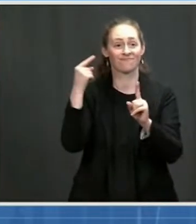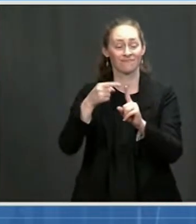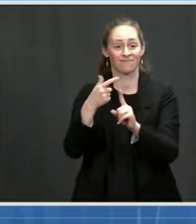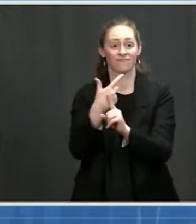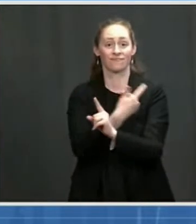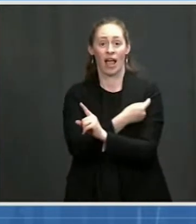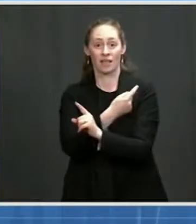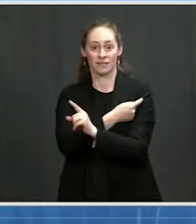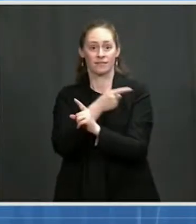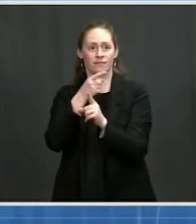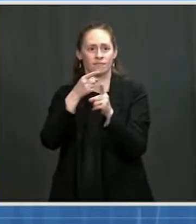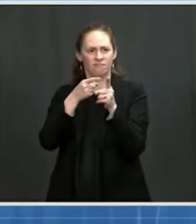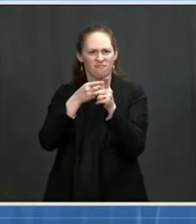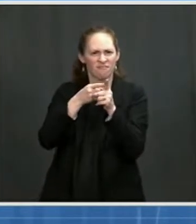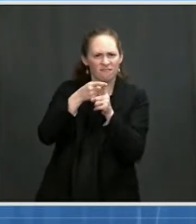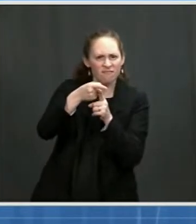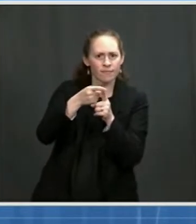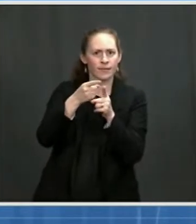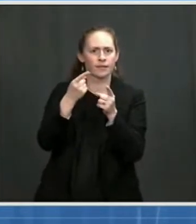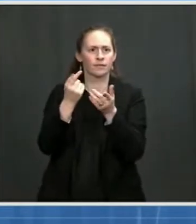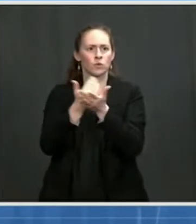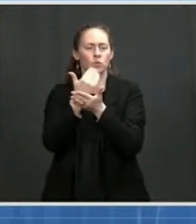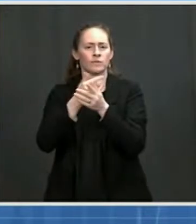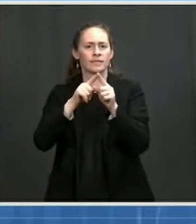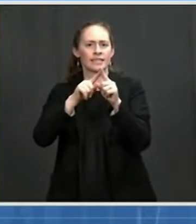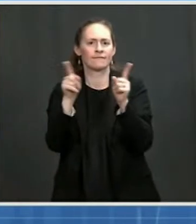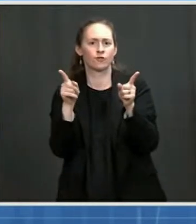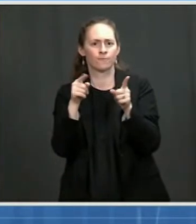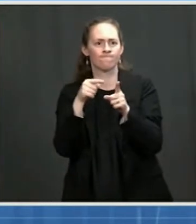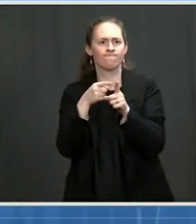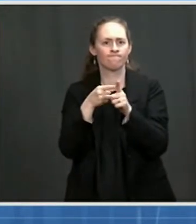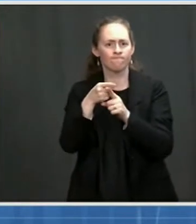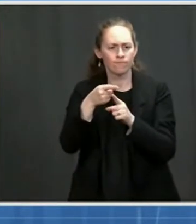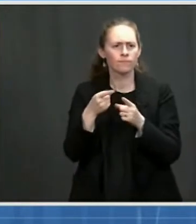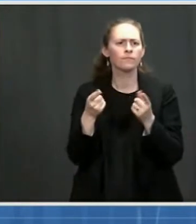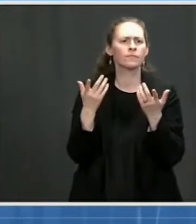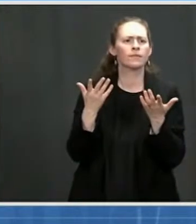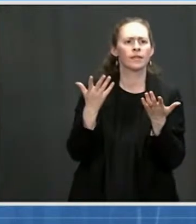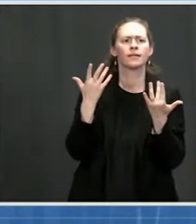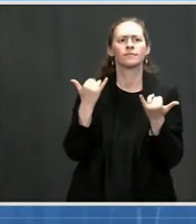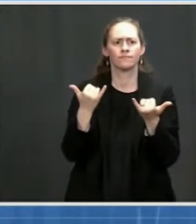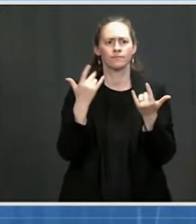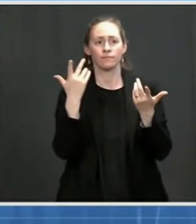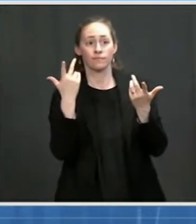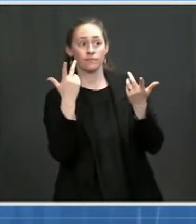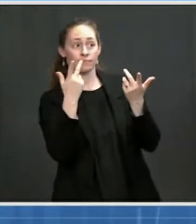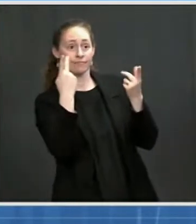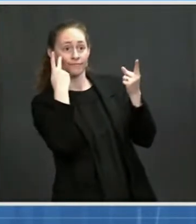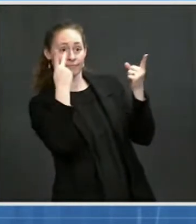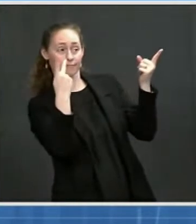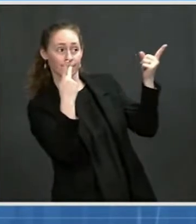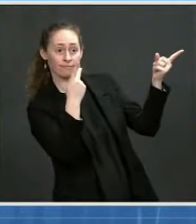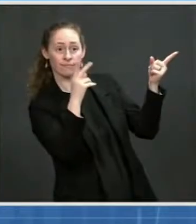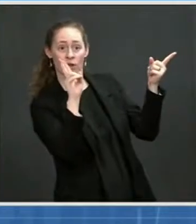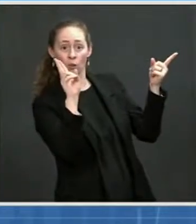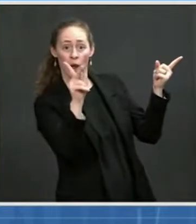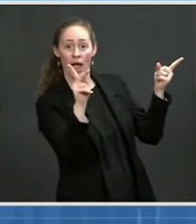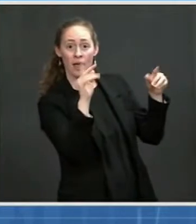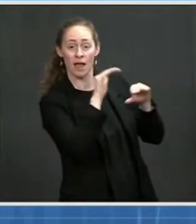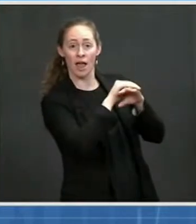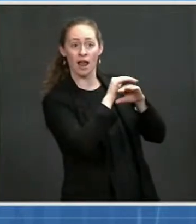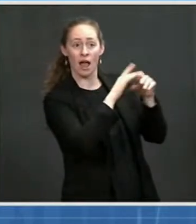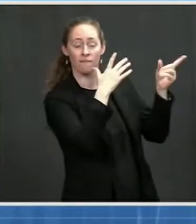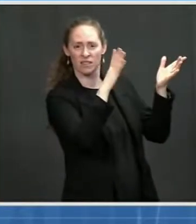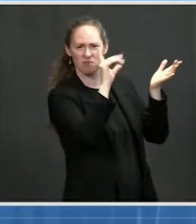current topic, but this is very important because Public Health England, just about 3 days ago, published that